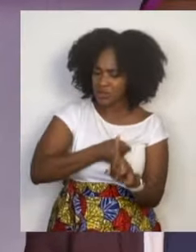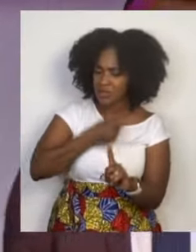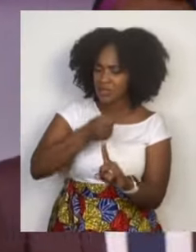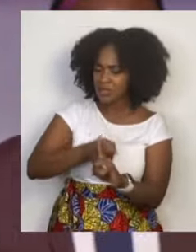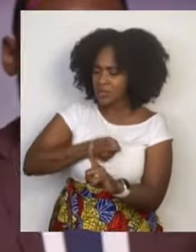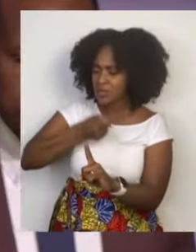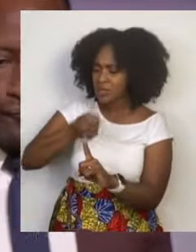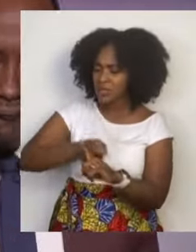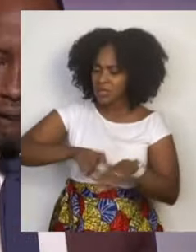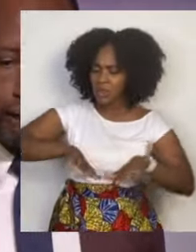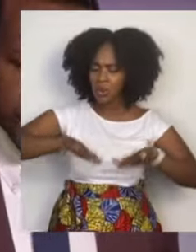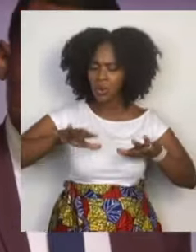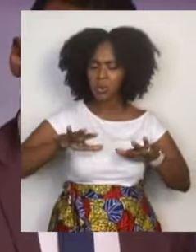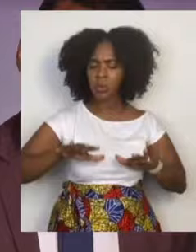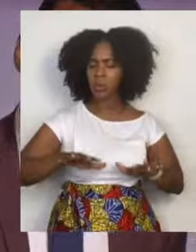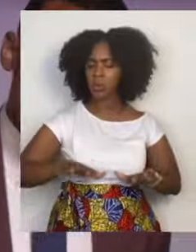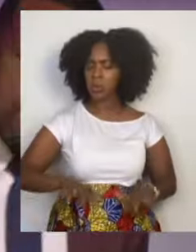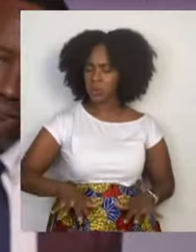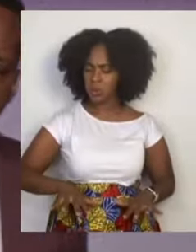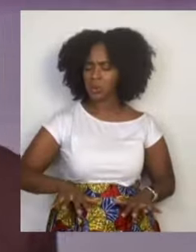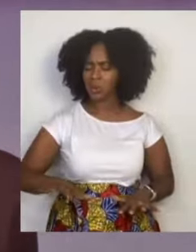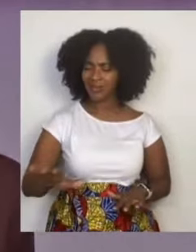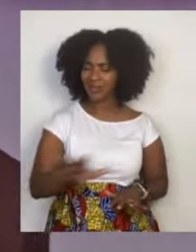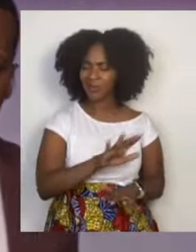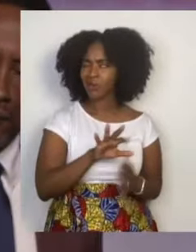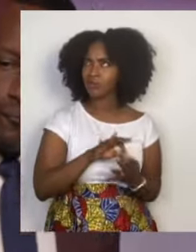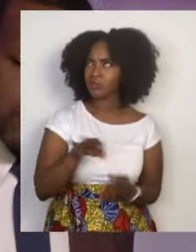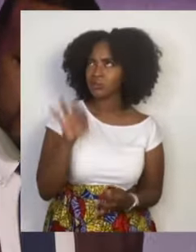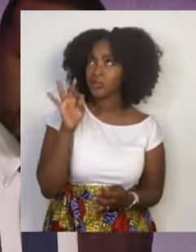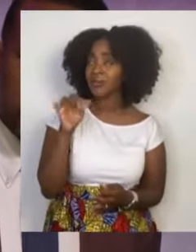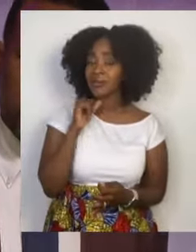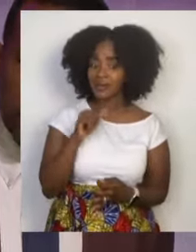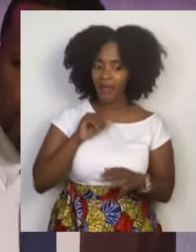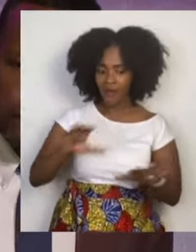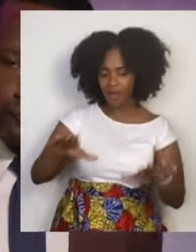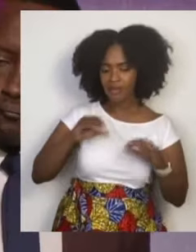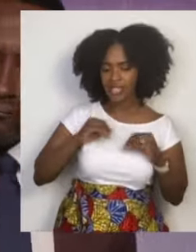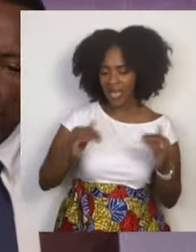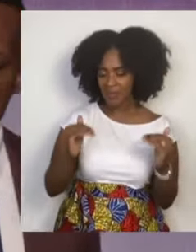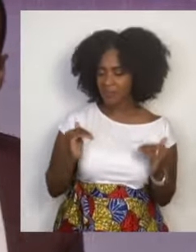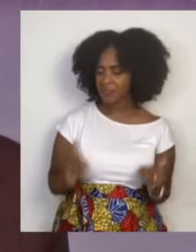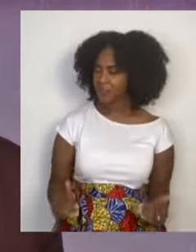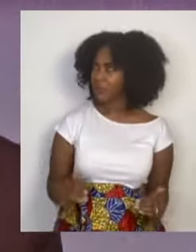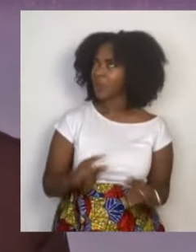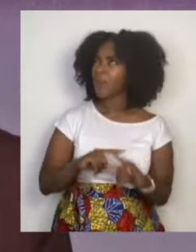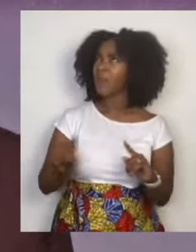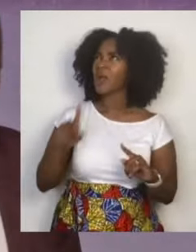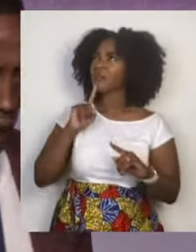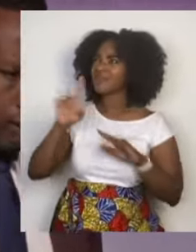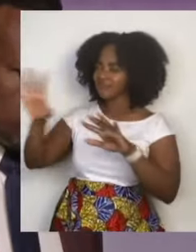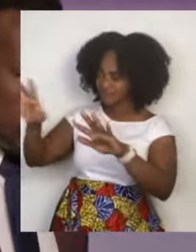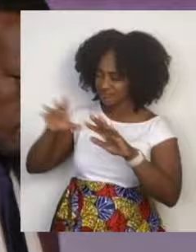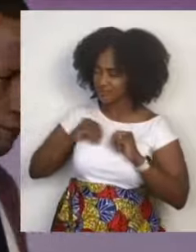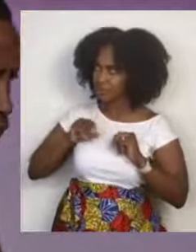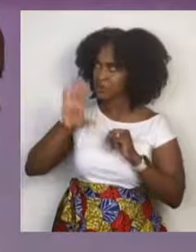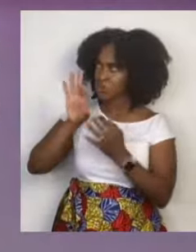will not settle for, but they will settle in your perfect will concerning their